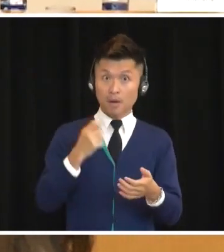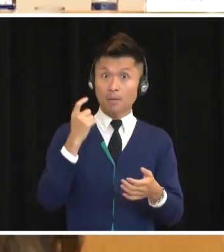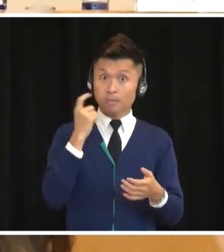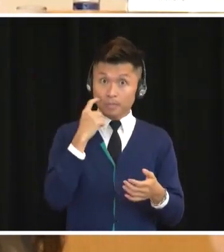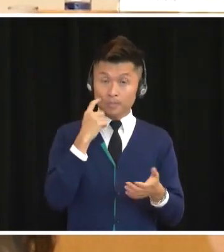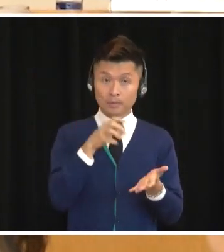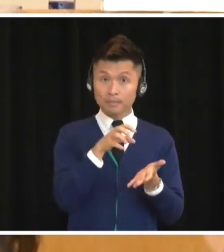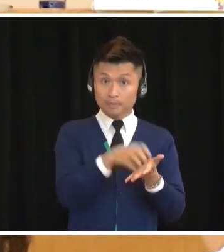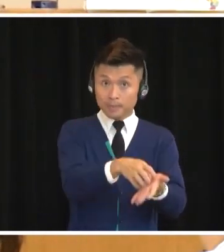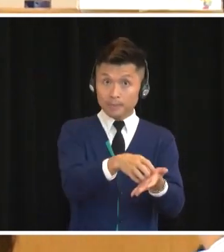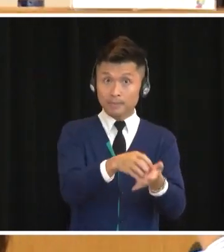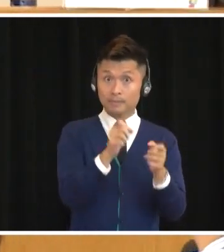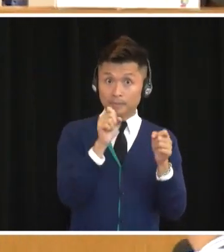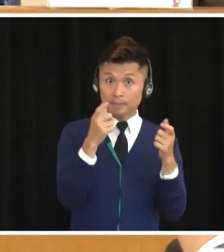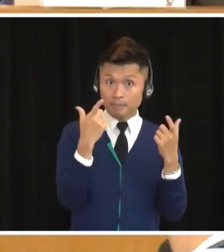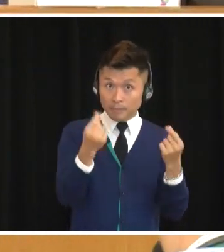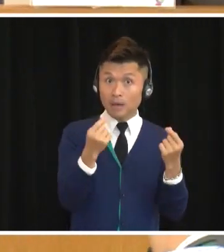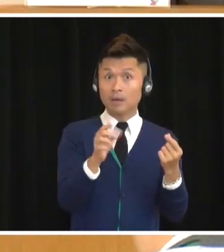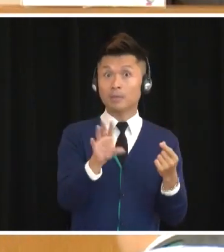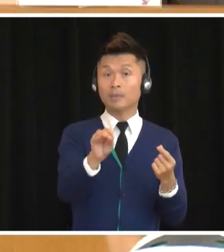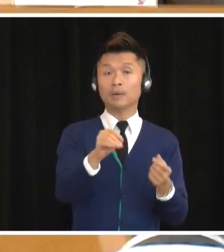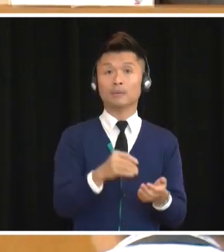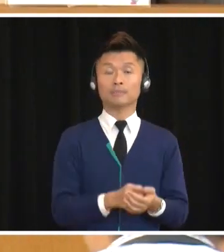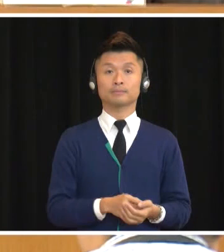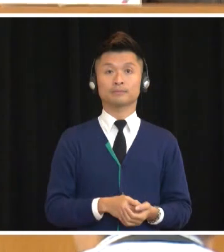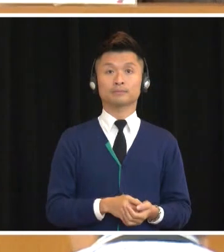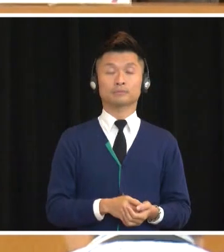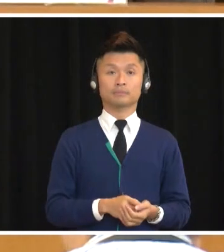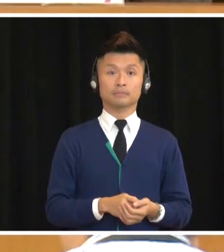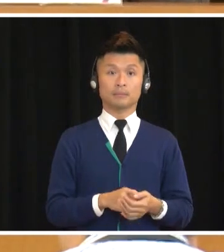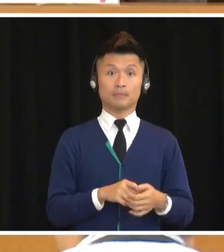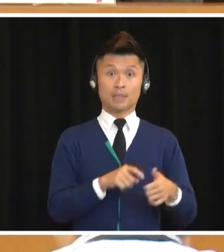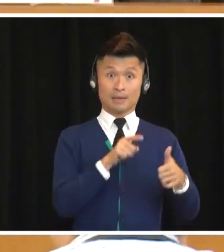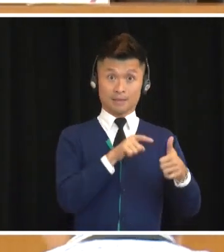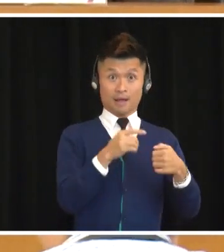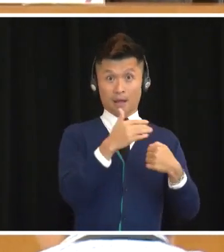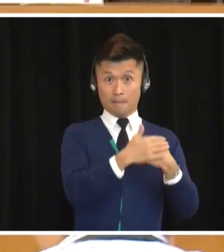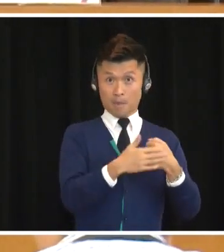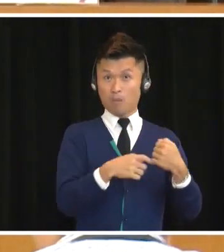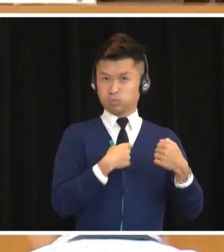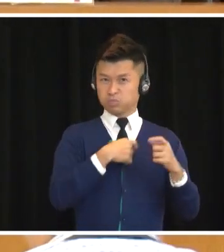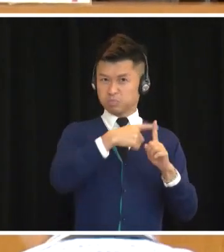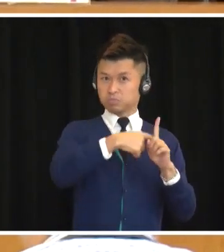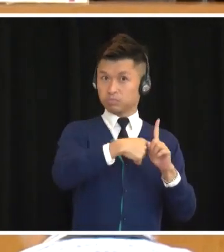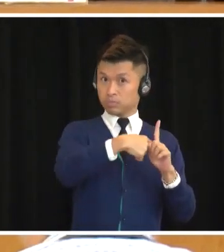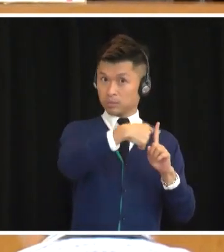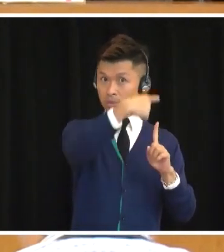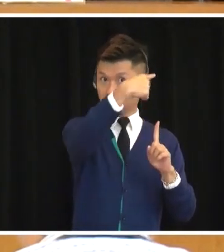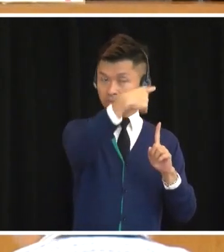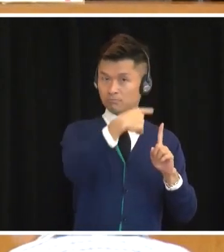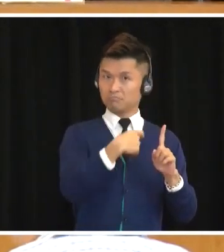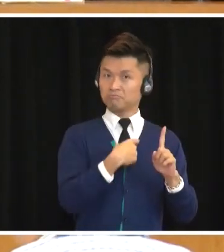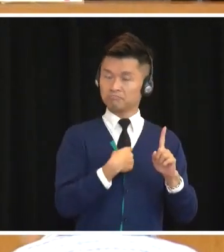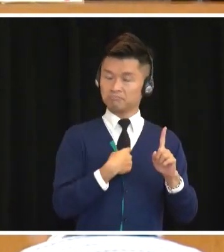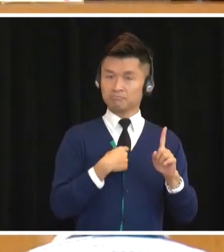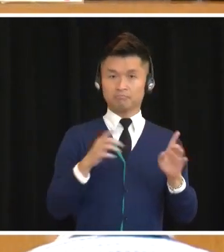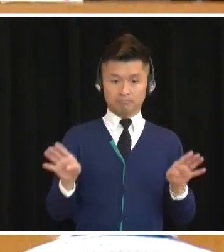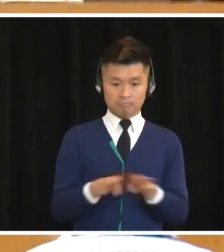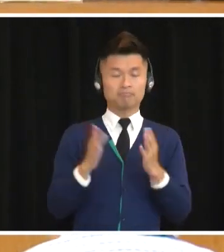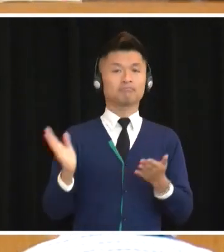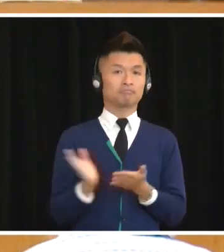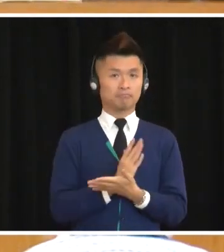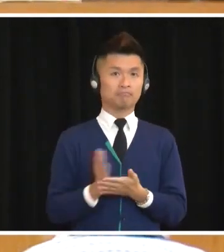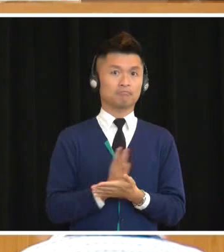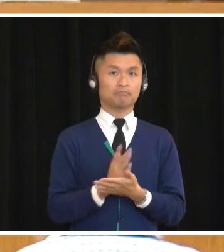needs to summon more witnesses to decide whether or not protective measures are in order for